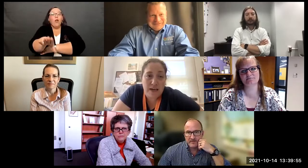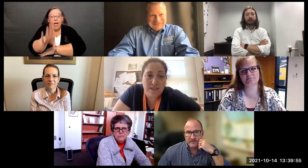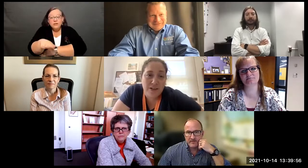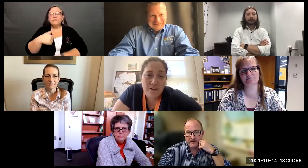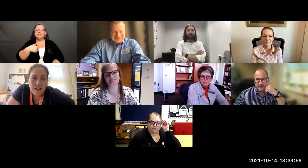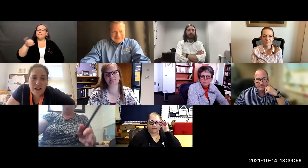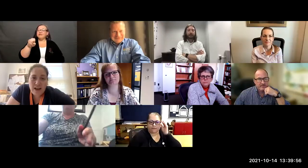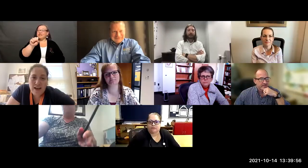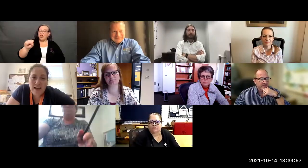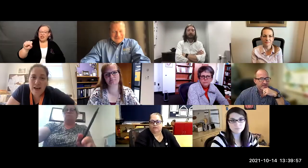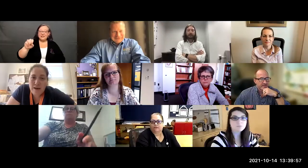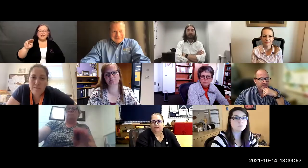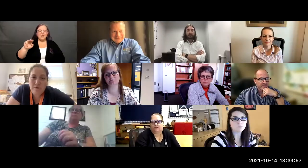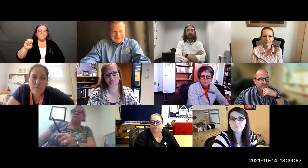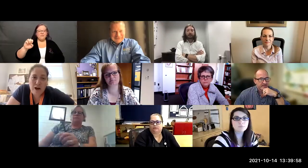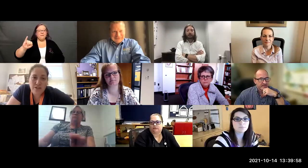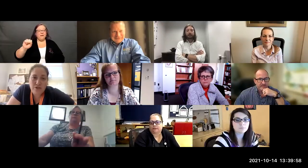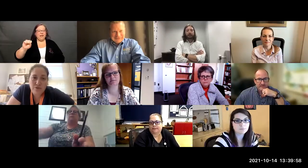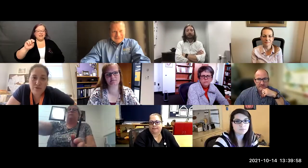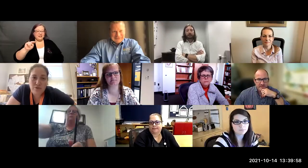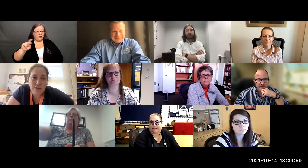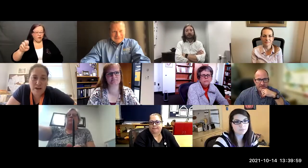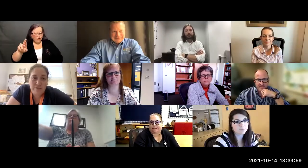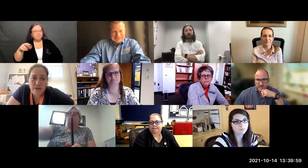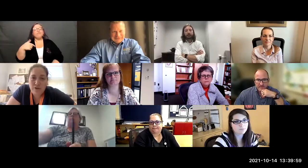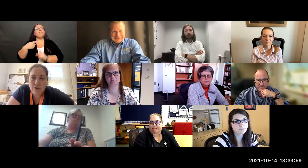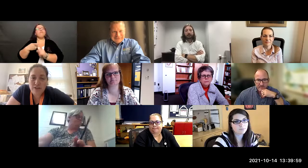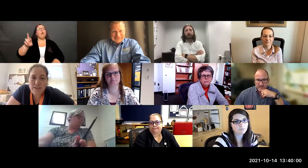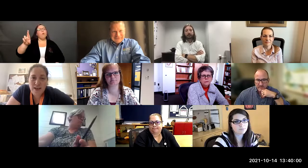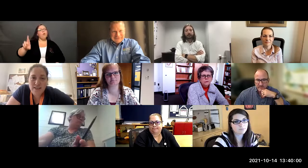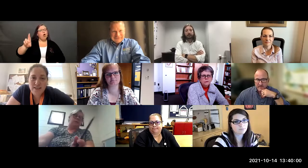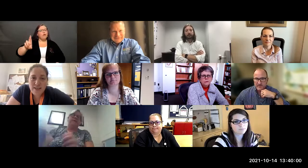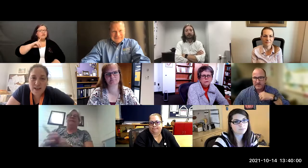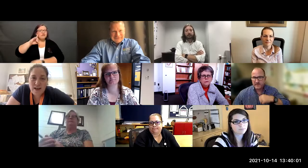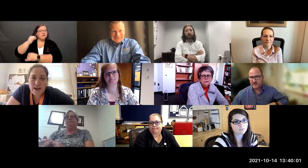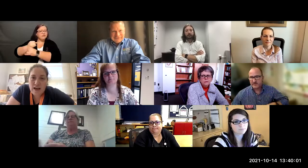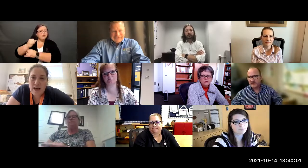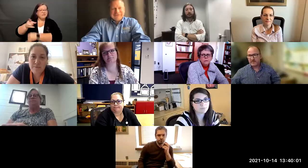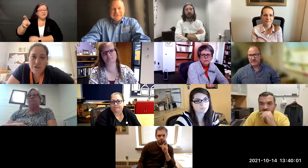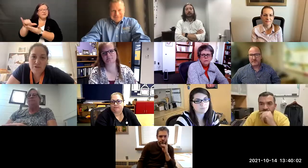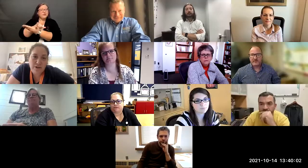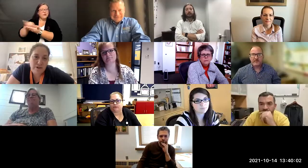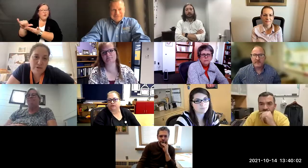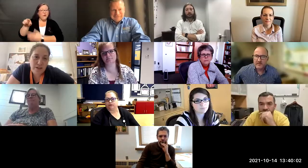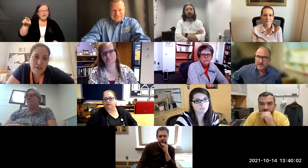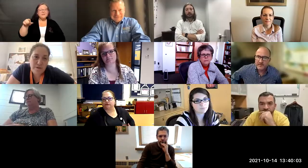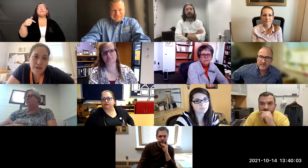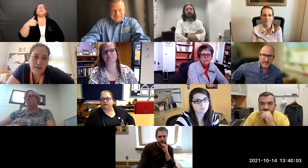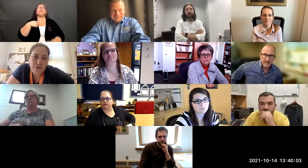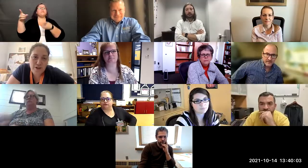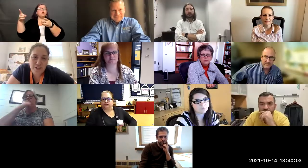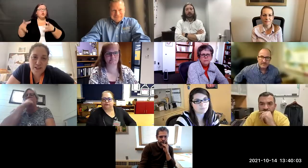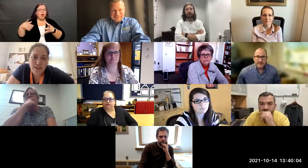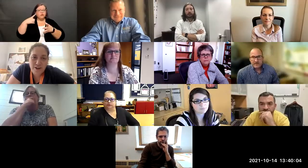Jess Meisner. I am from Rochester School for the Deaf in New York State. I am the Director of Curriculum